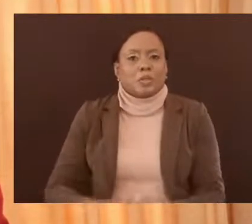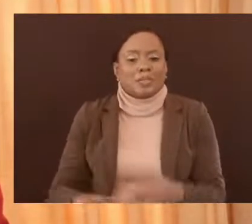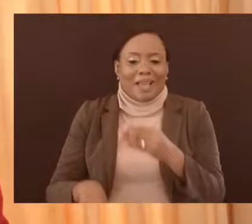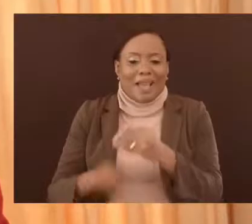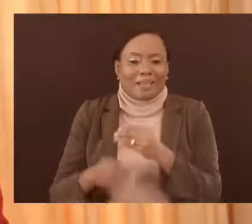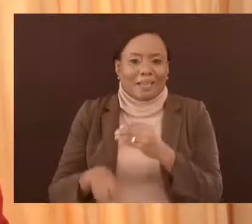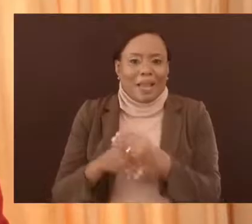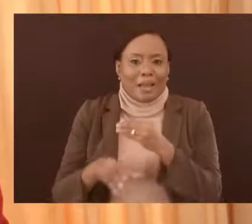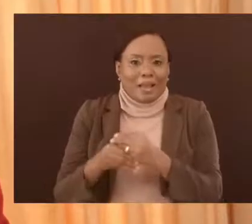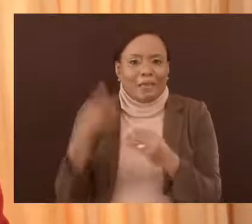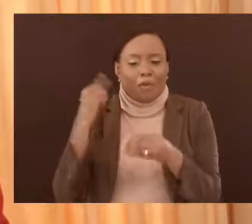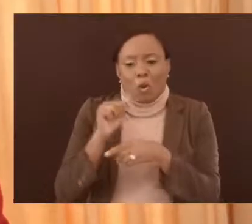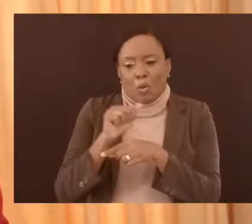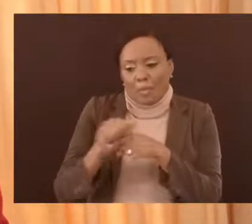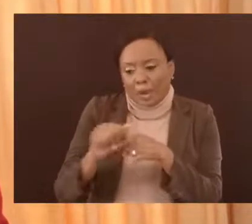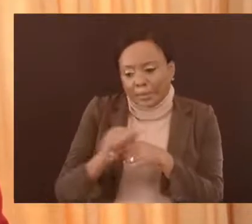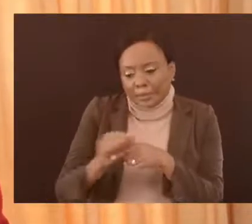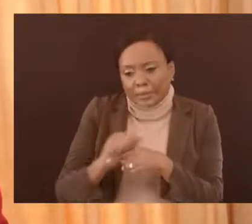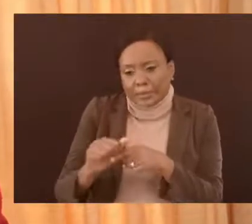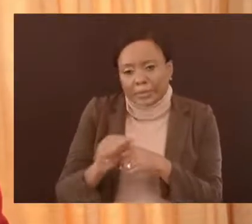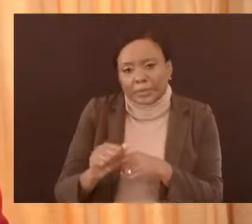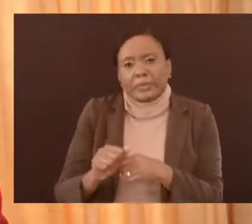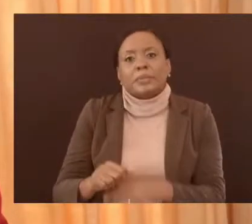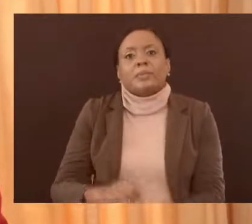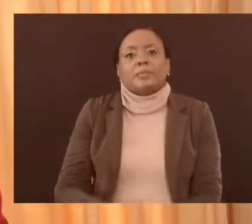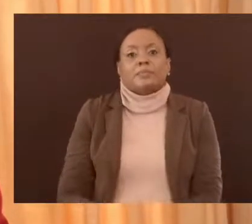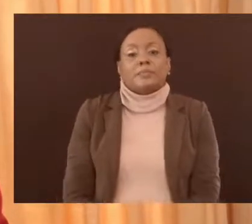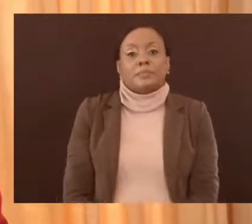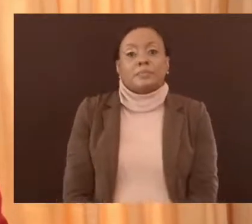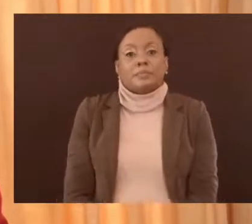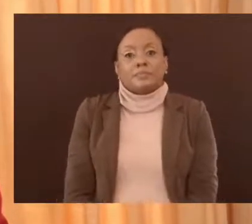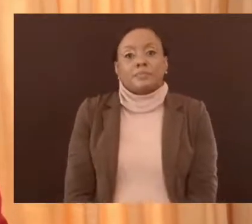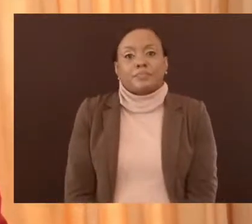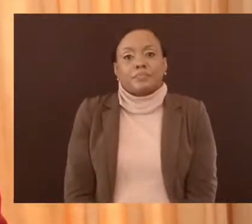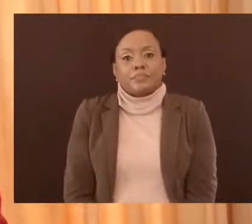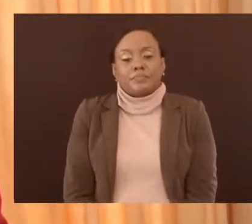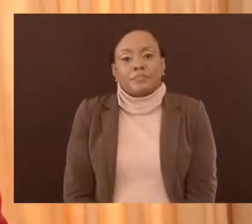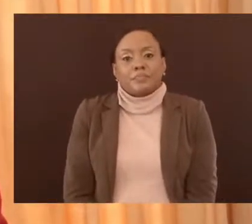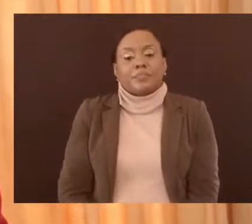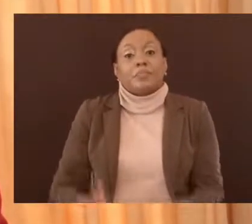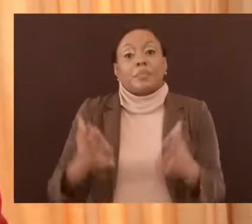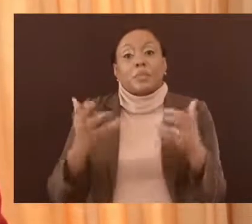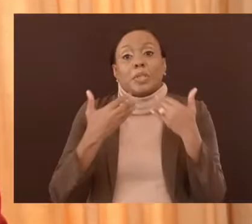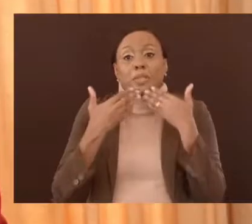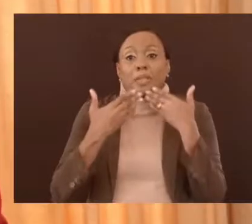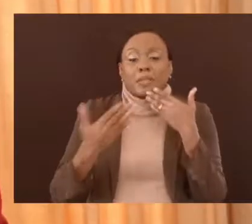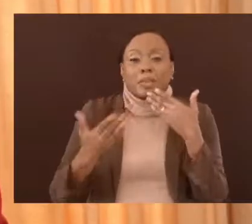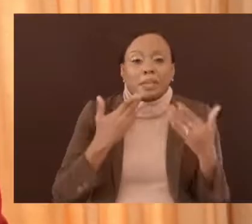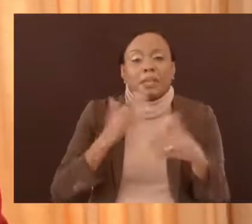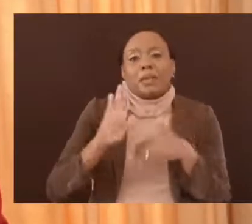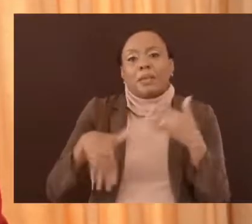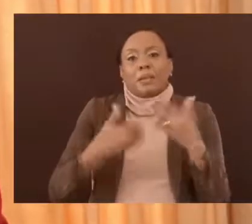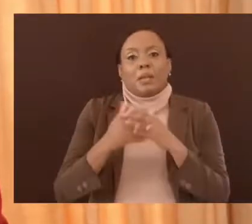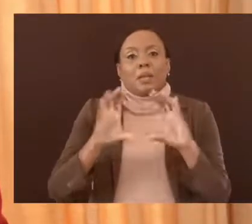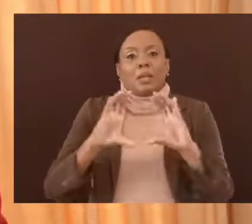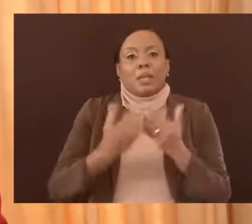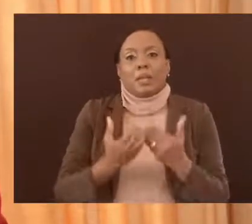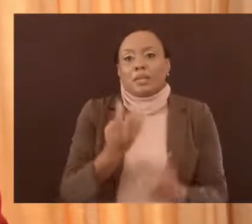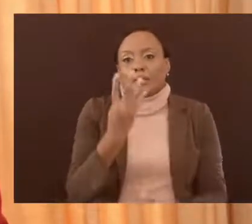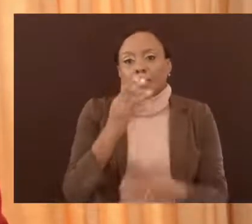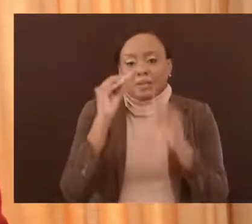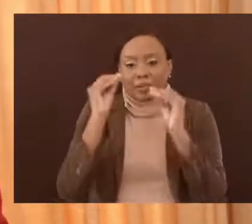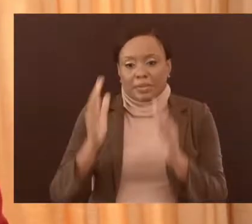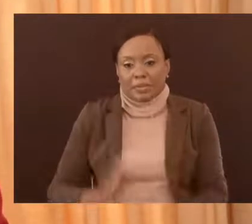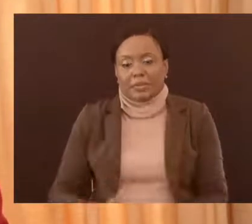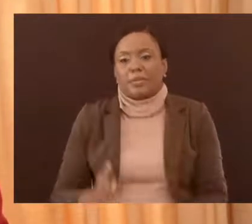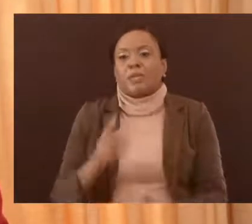the pandemic. I want to take the opportunity here to extend sincere thanks to all of our Class 4 teachers with whom we